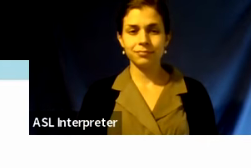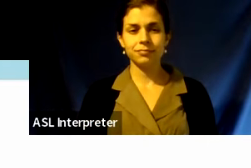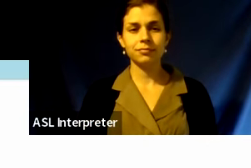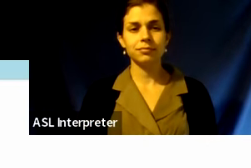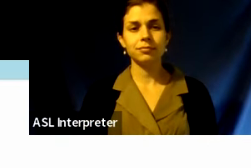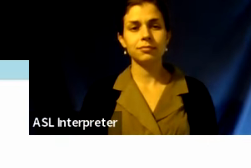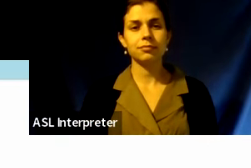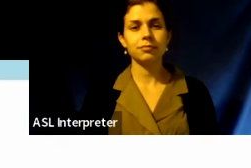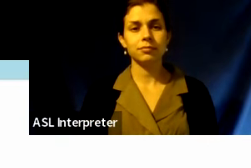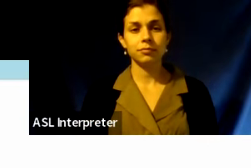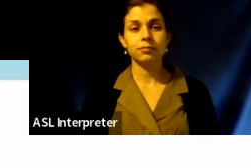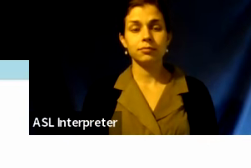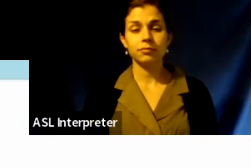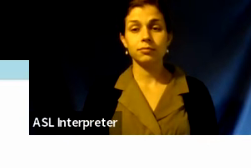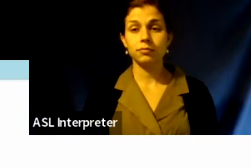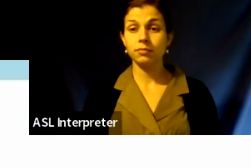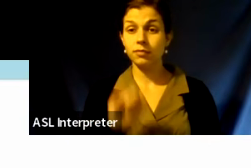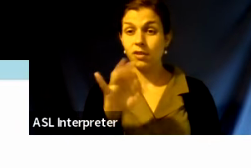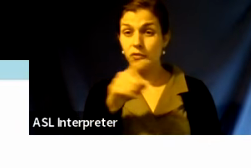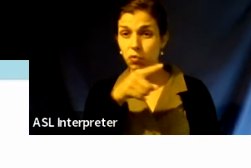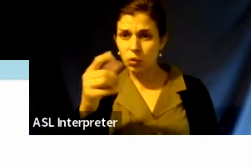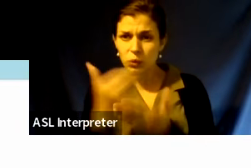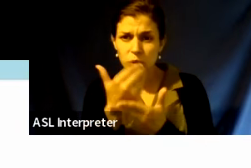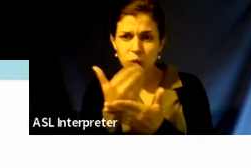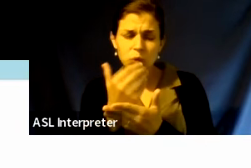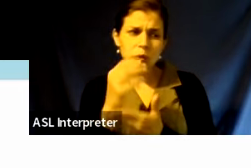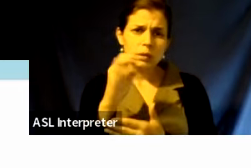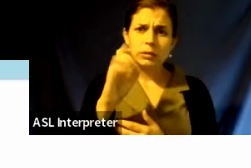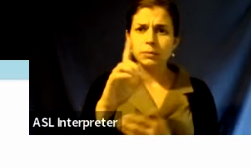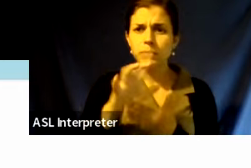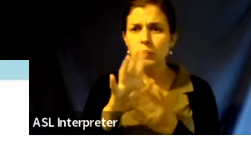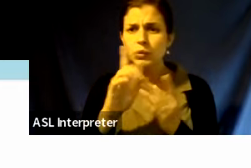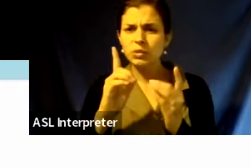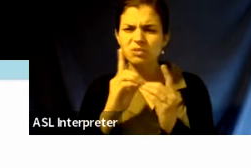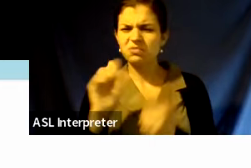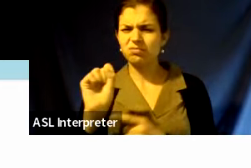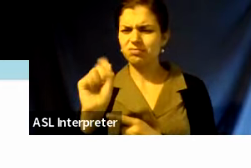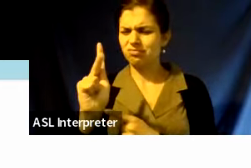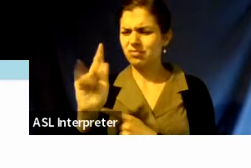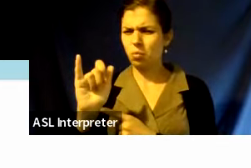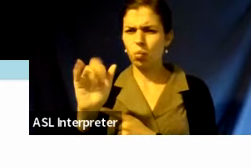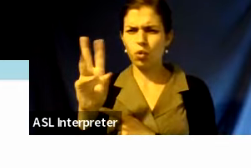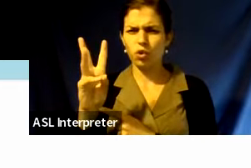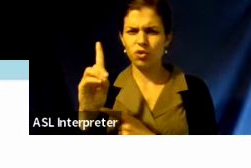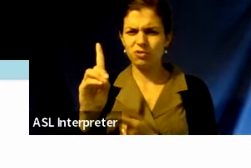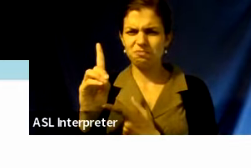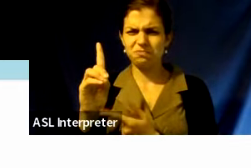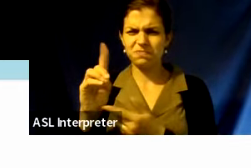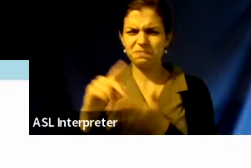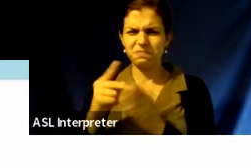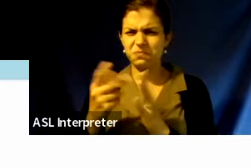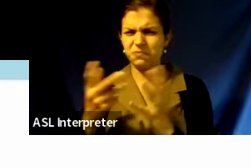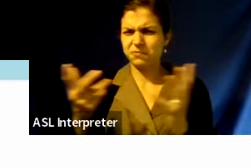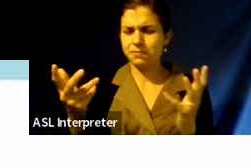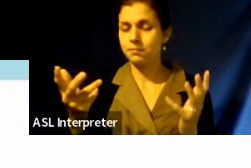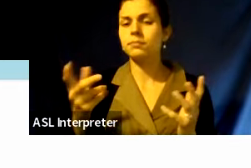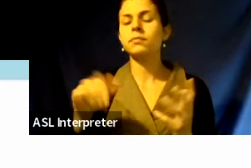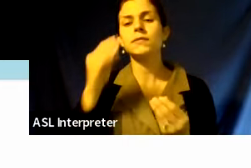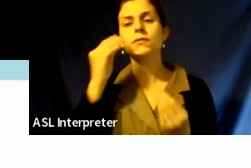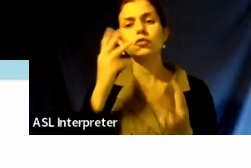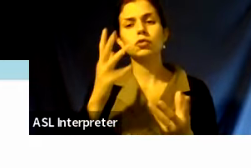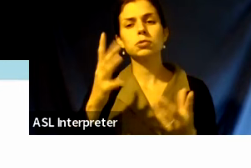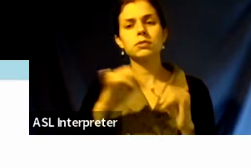So if you're new to the district, you may be asking, what is Skyward? Well, Skyward is the district's information system for